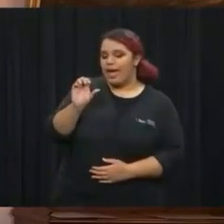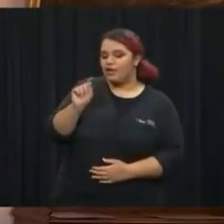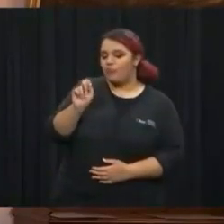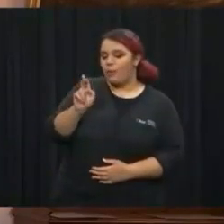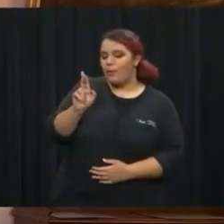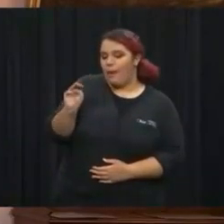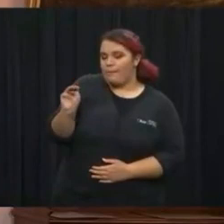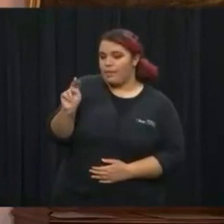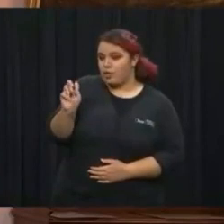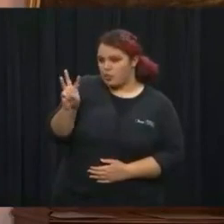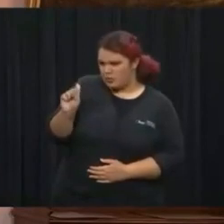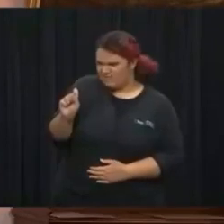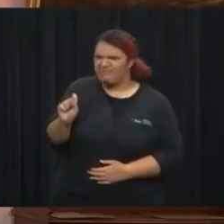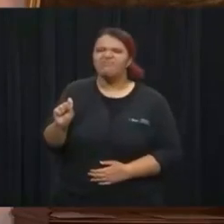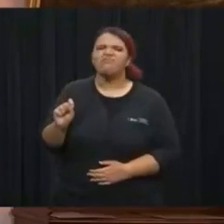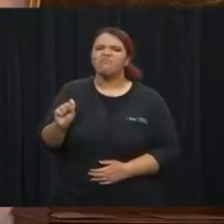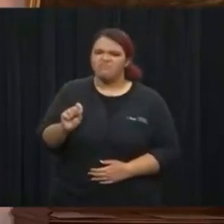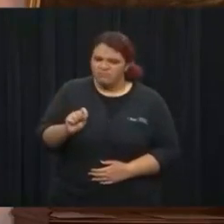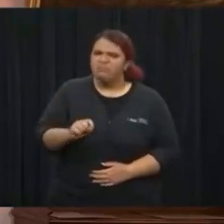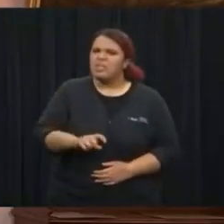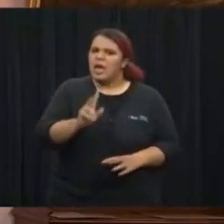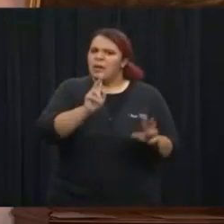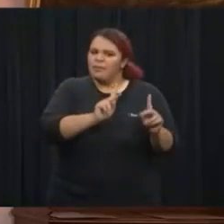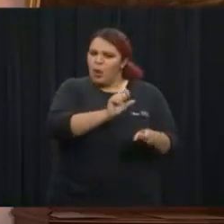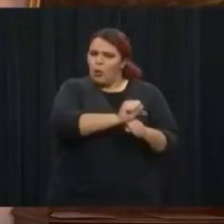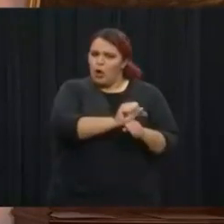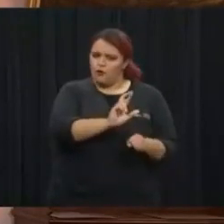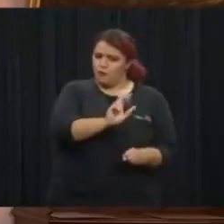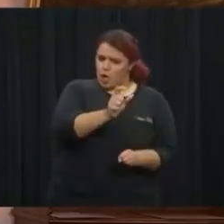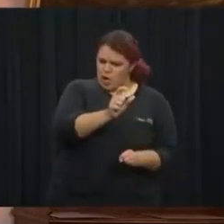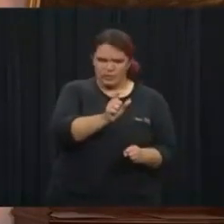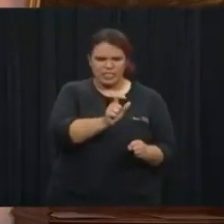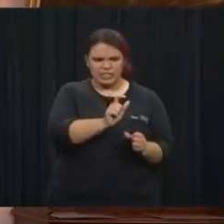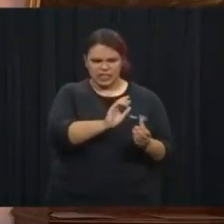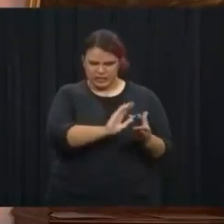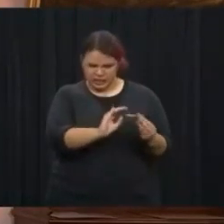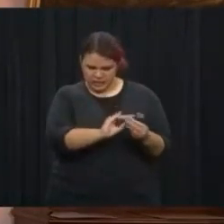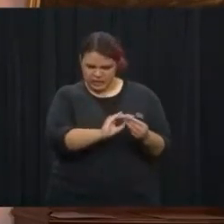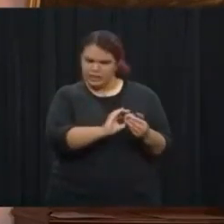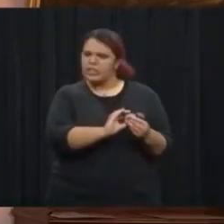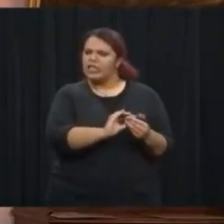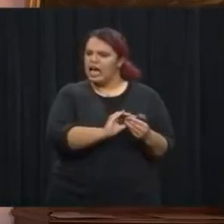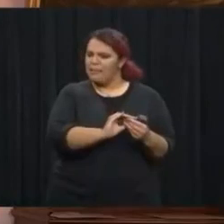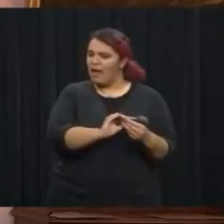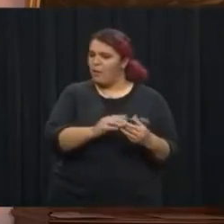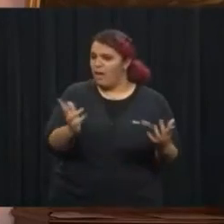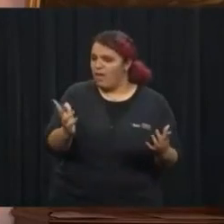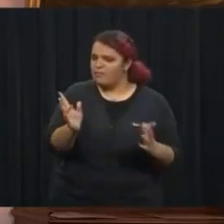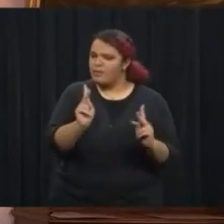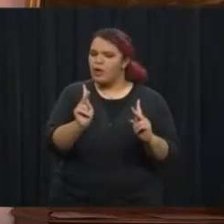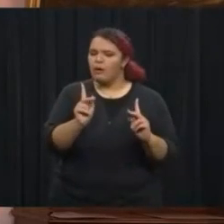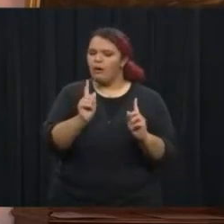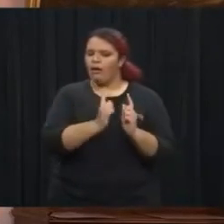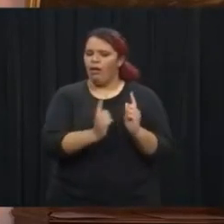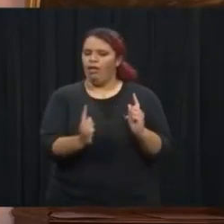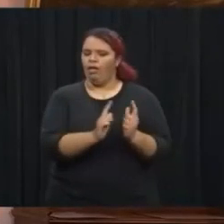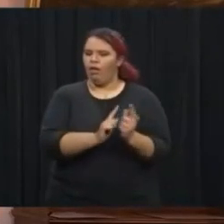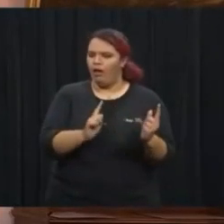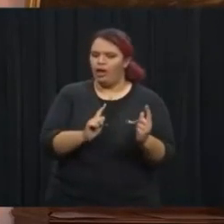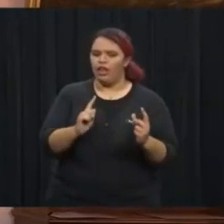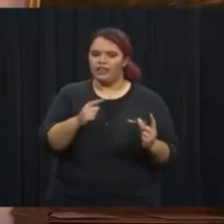of it is what we order. We've ordered a lot of things. We'll order other things. But a lot of it's going to come down